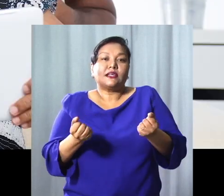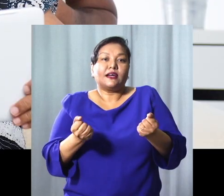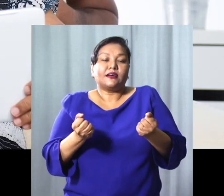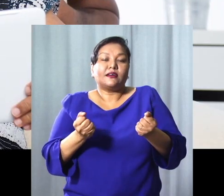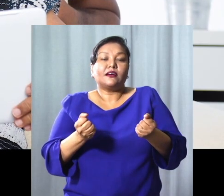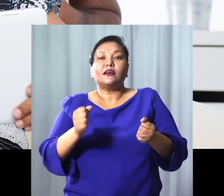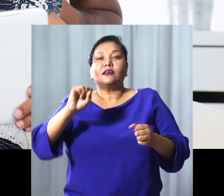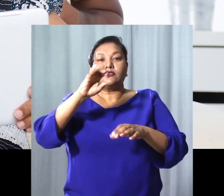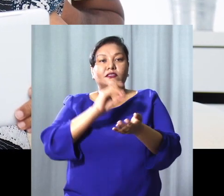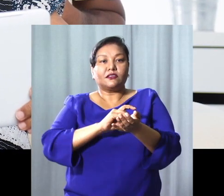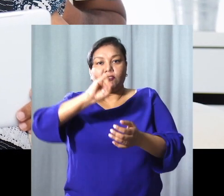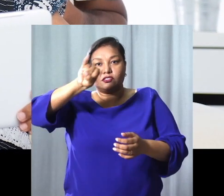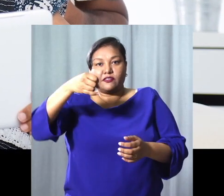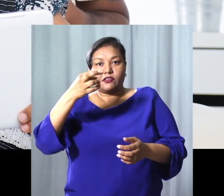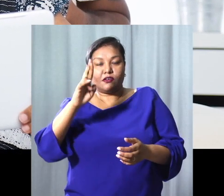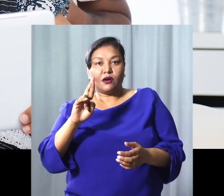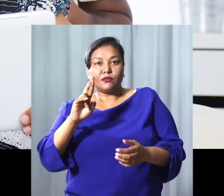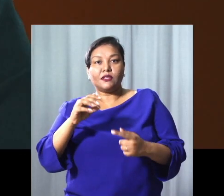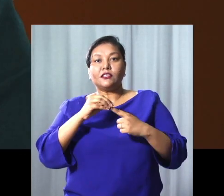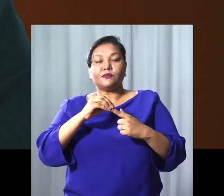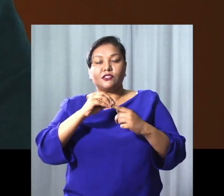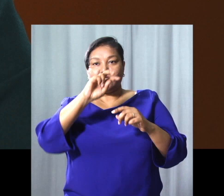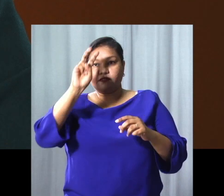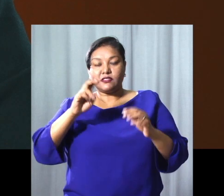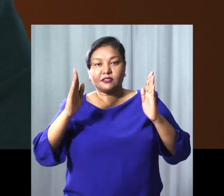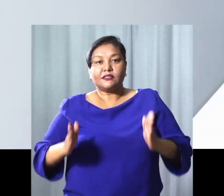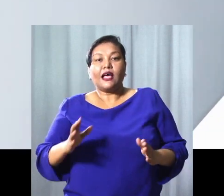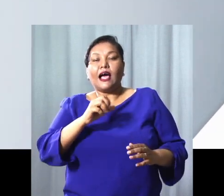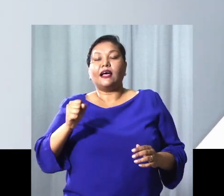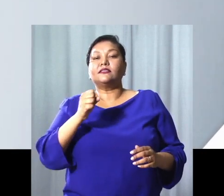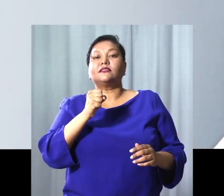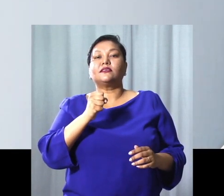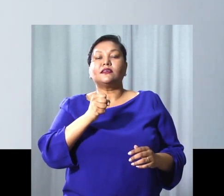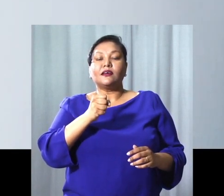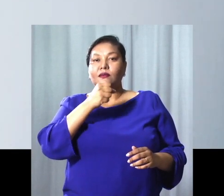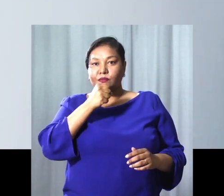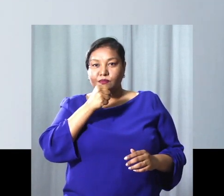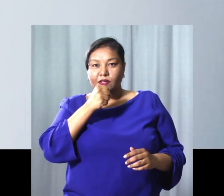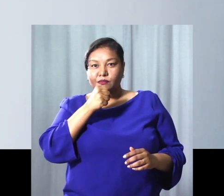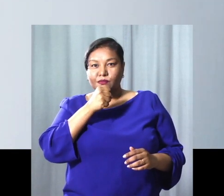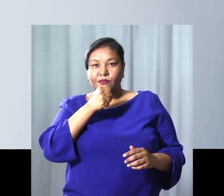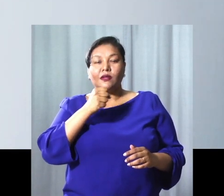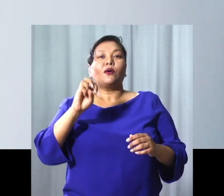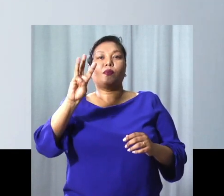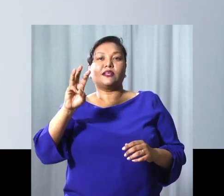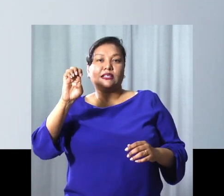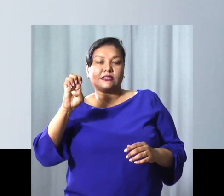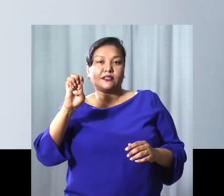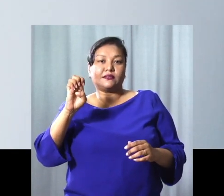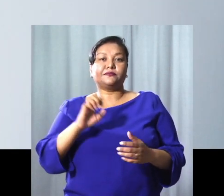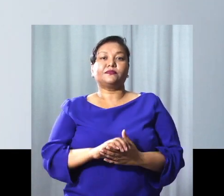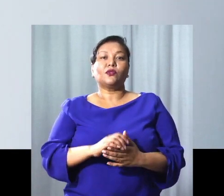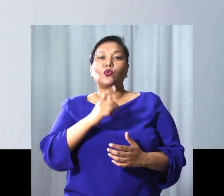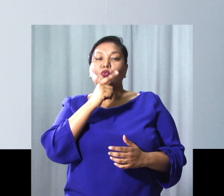one behind. I wish to thank Dr. Jennifer Rouse, our specially invited guest, and